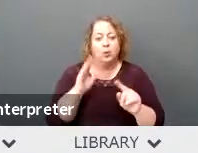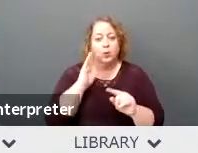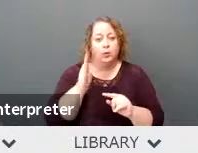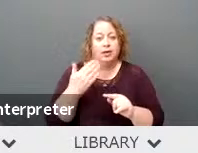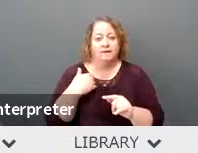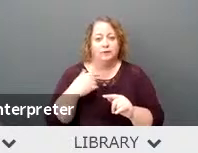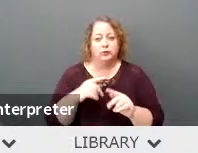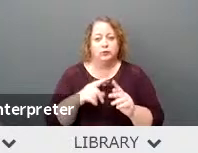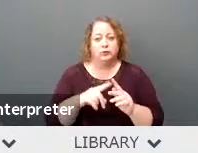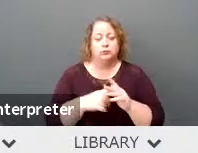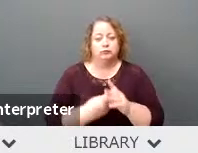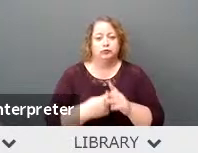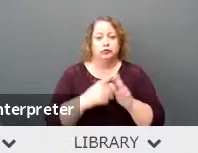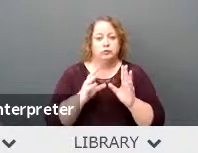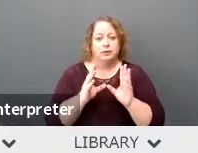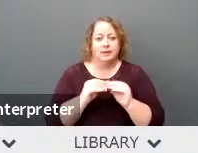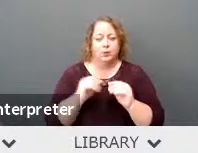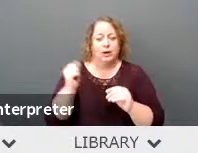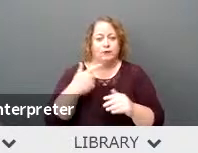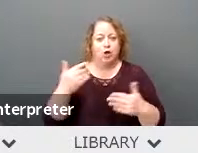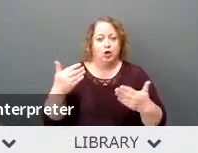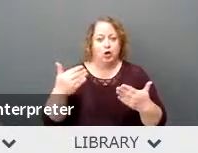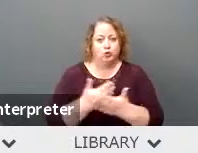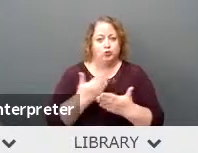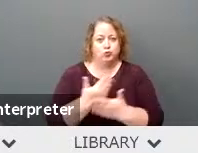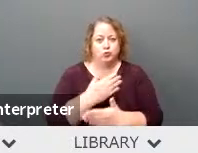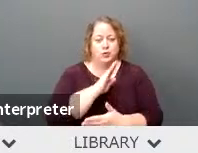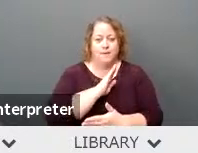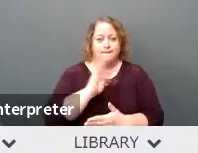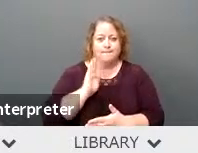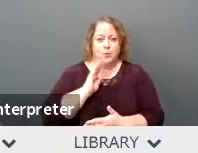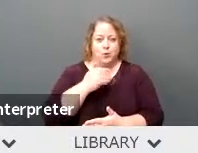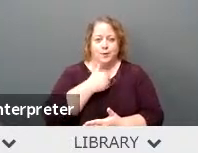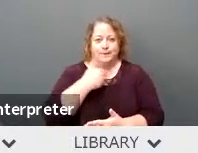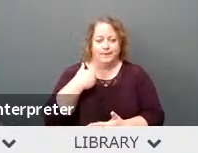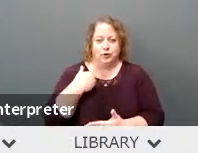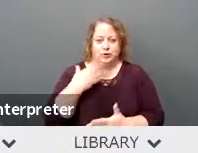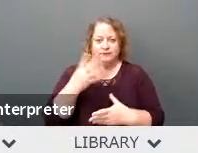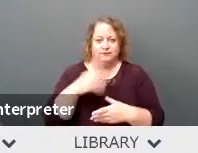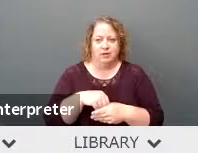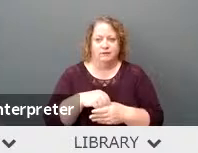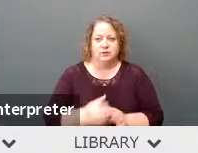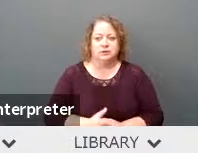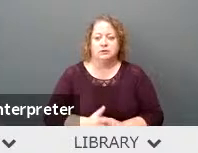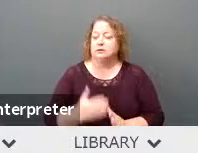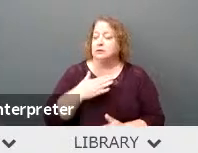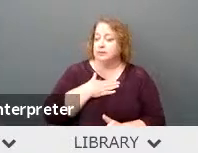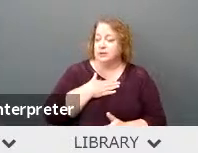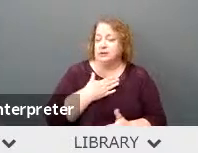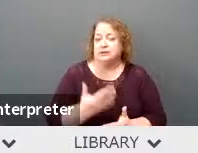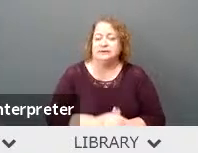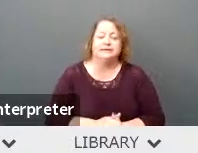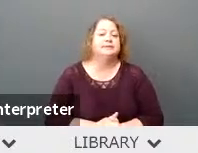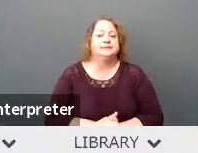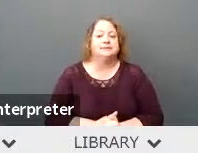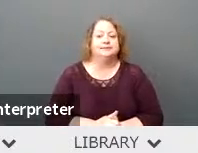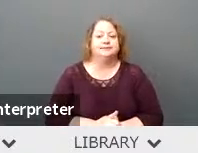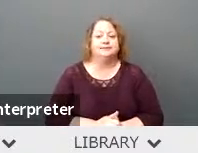to have a call of order. This way we can have all our new board members involved. Please.